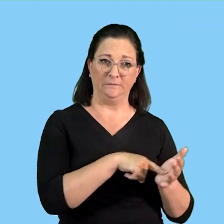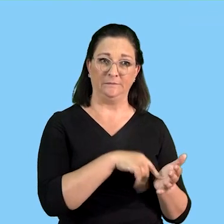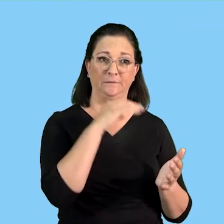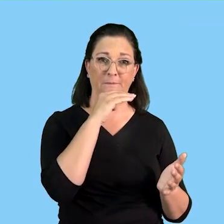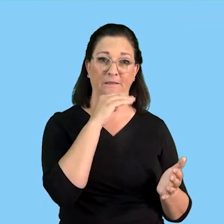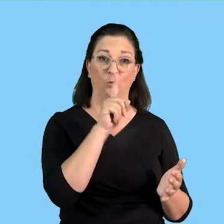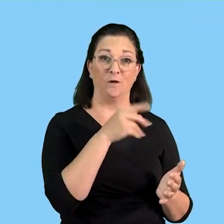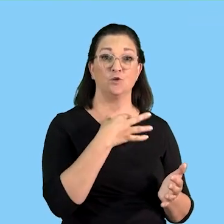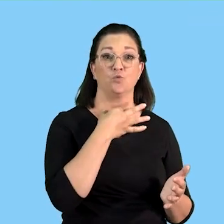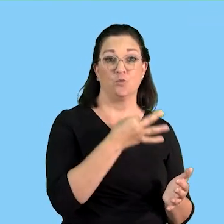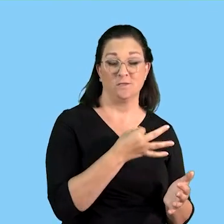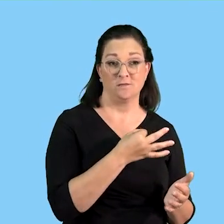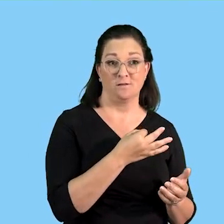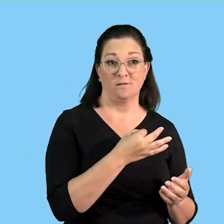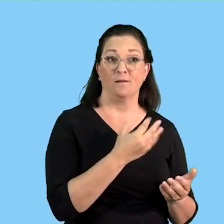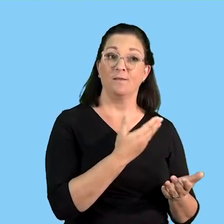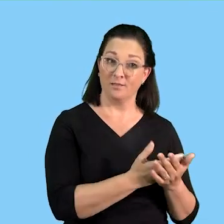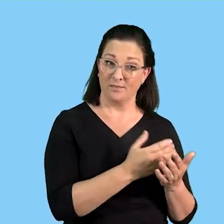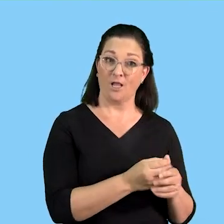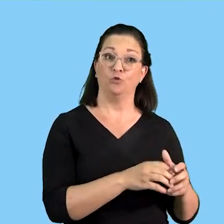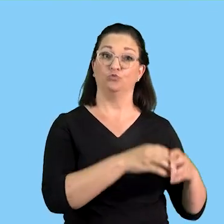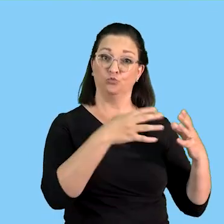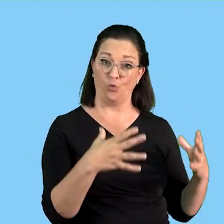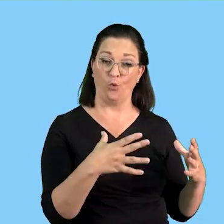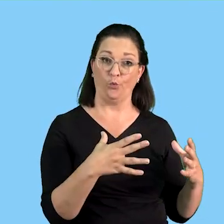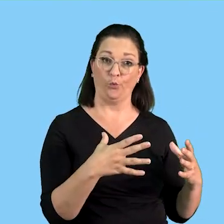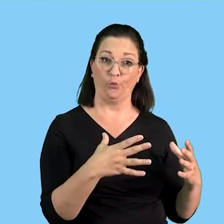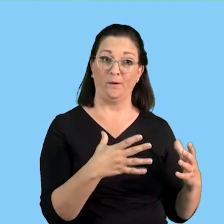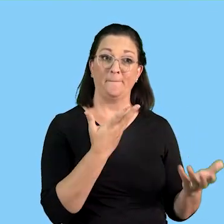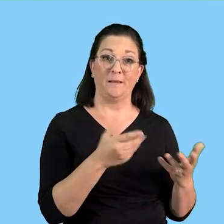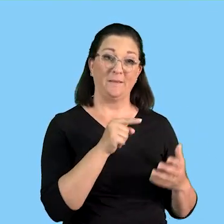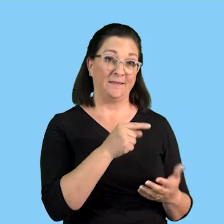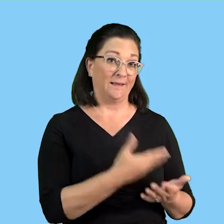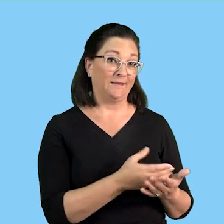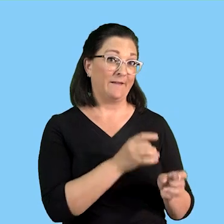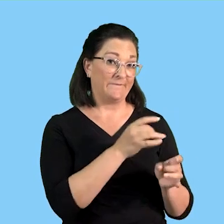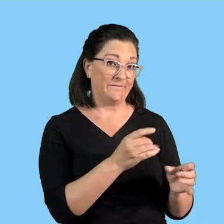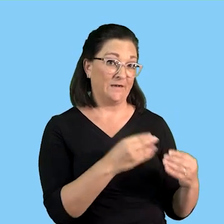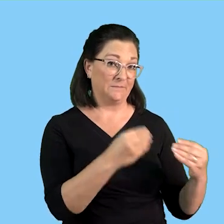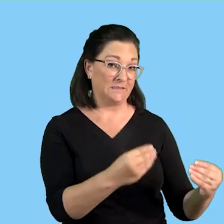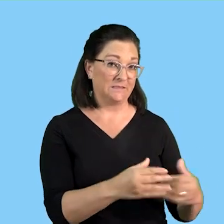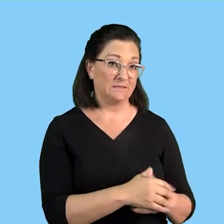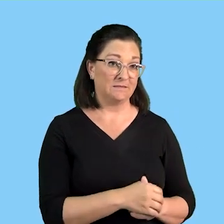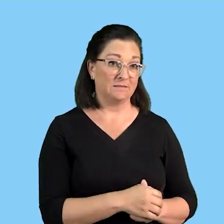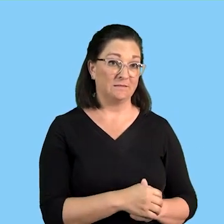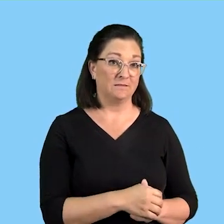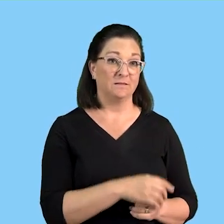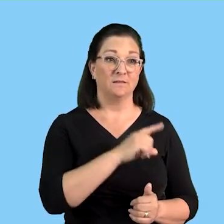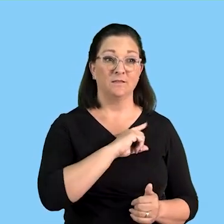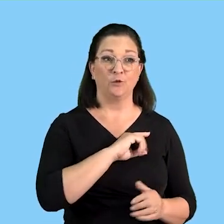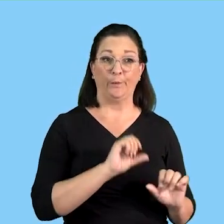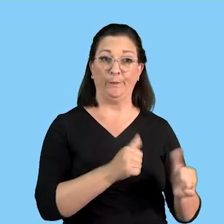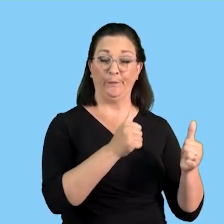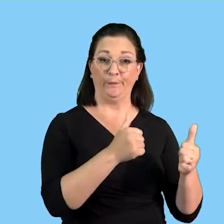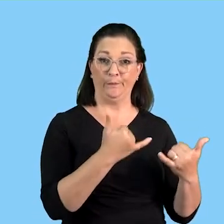allows for greater risk taking, which may lead to the growth of the business. So the idea of limited liability becomes